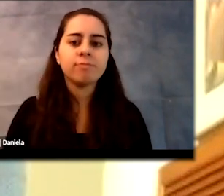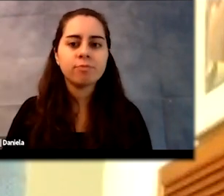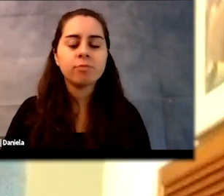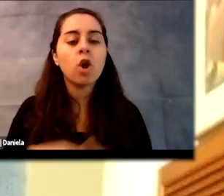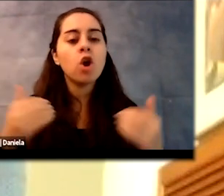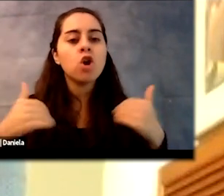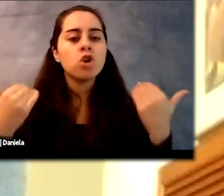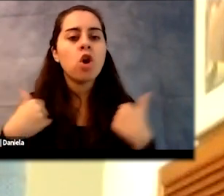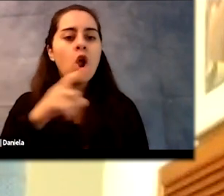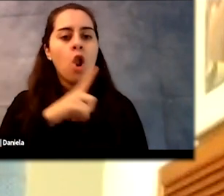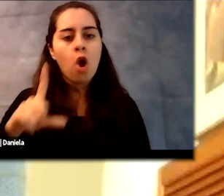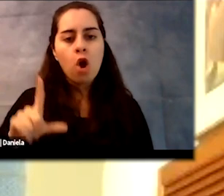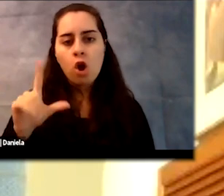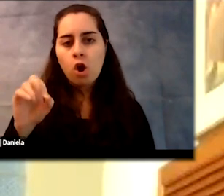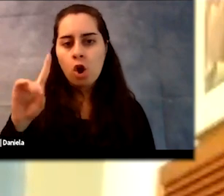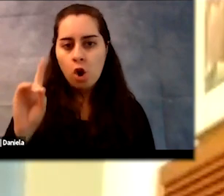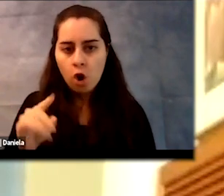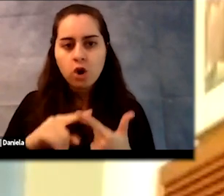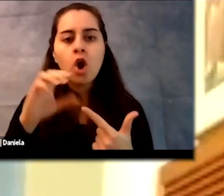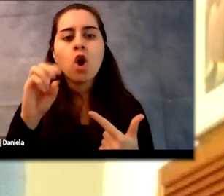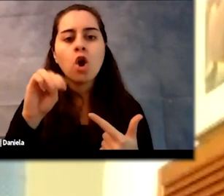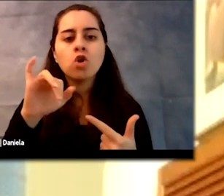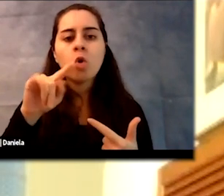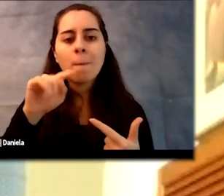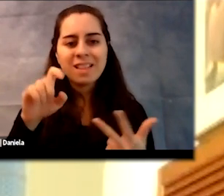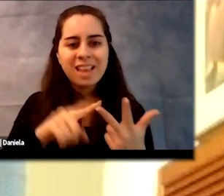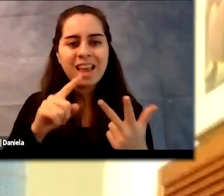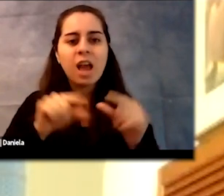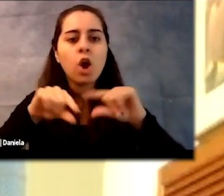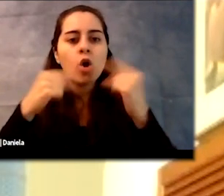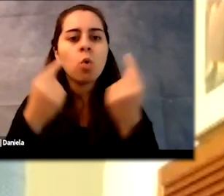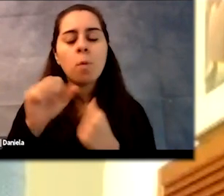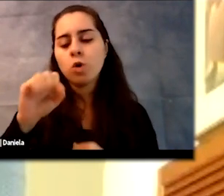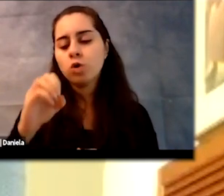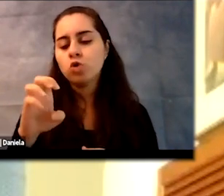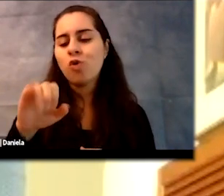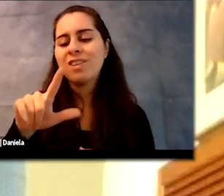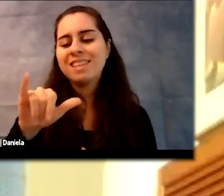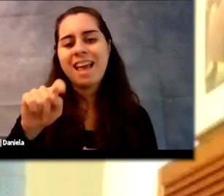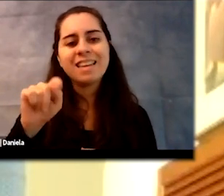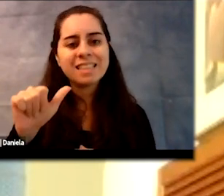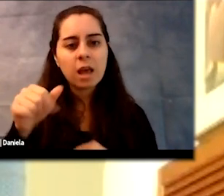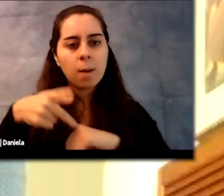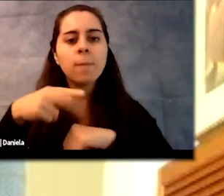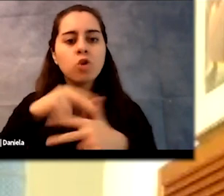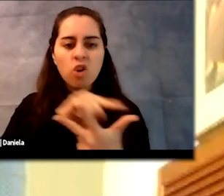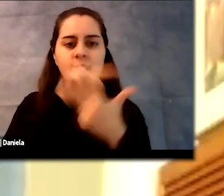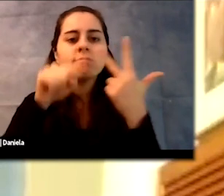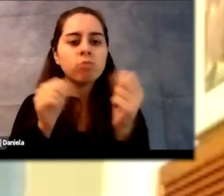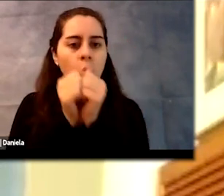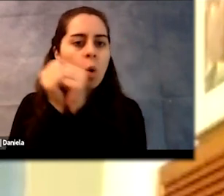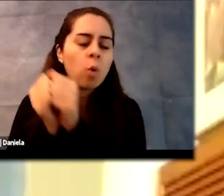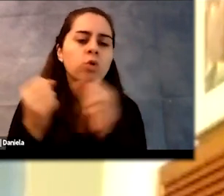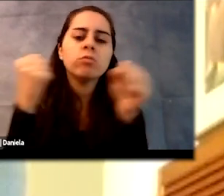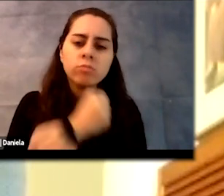Puerto Rican Socialist Party. In addition to these groups, an important effort for consciousness raising was nurtured